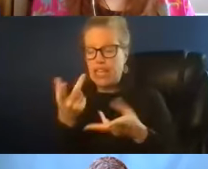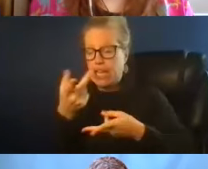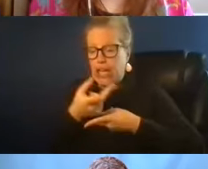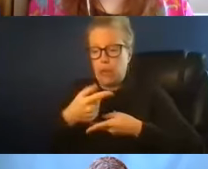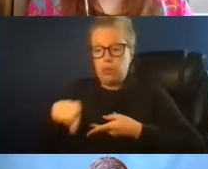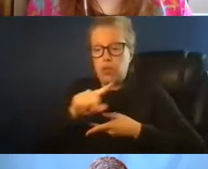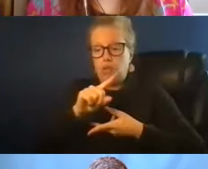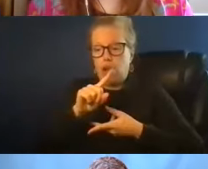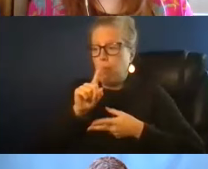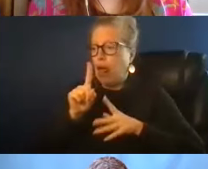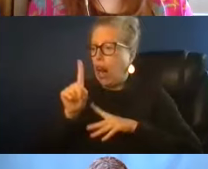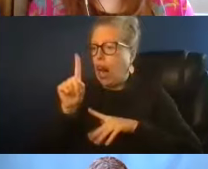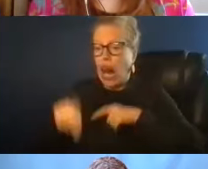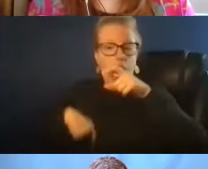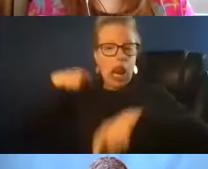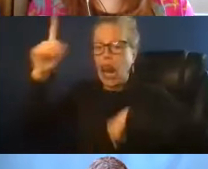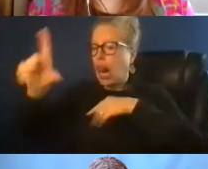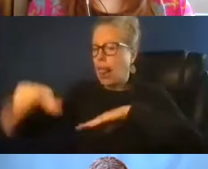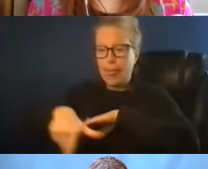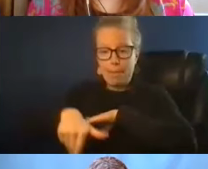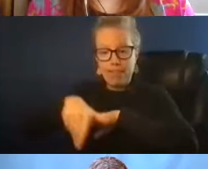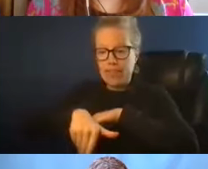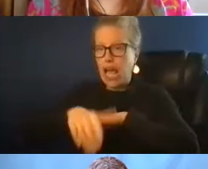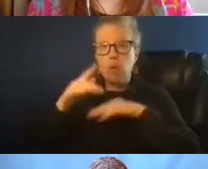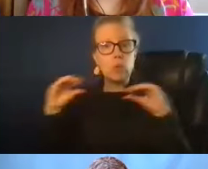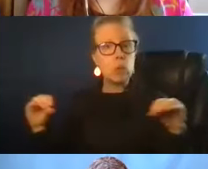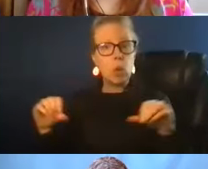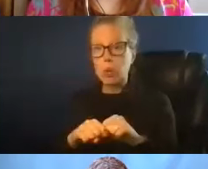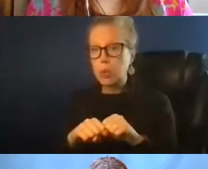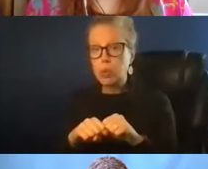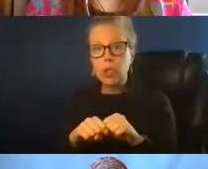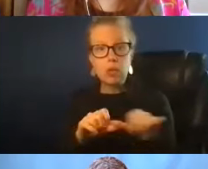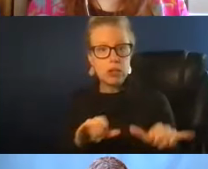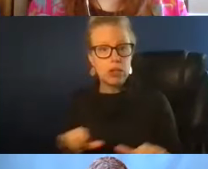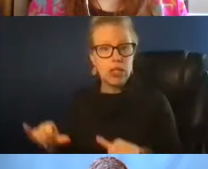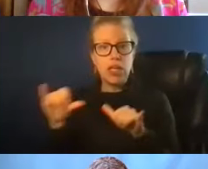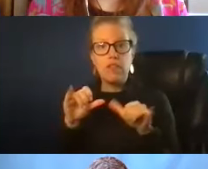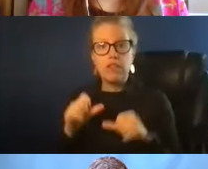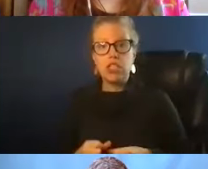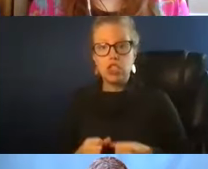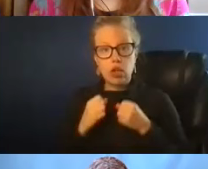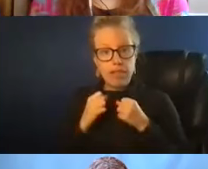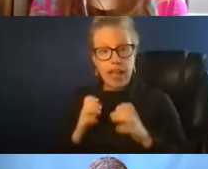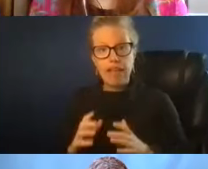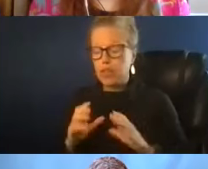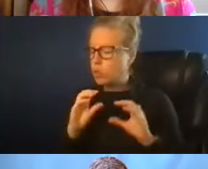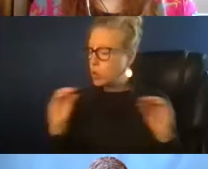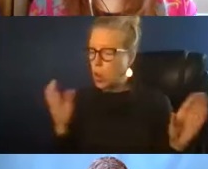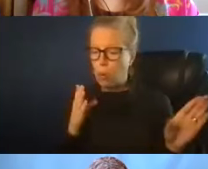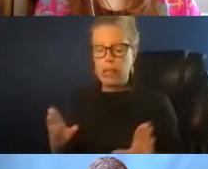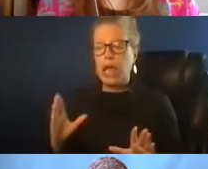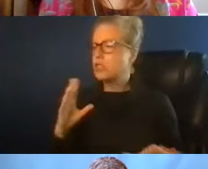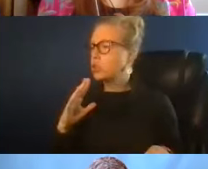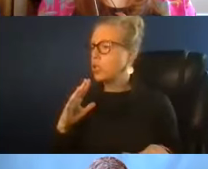running outside barefoot in the middle of the night. Which is really common for survivors who don't have a safety plan to just